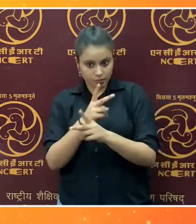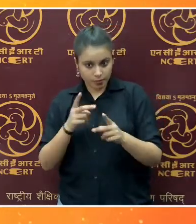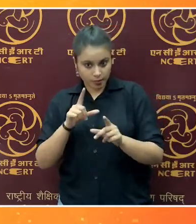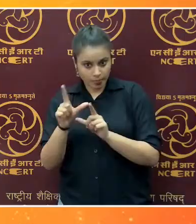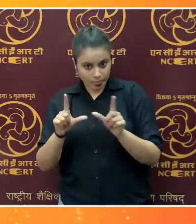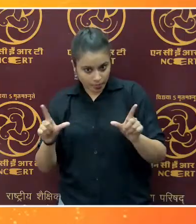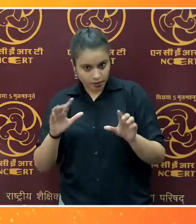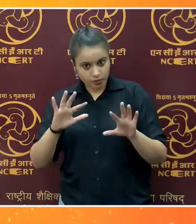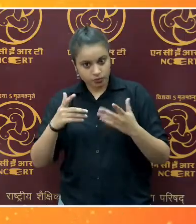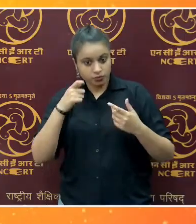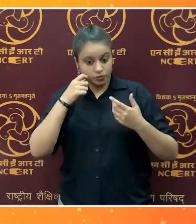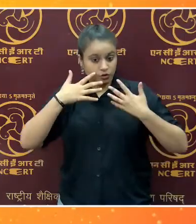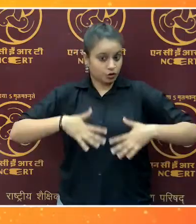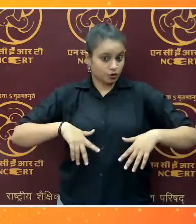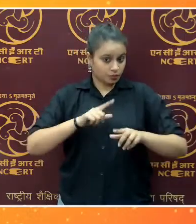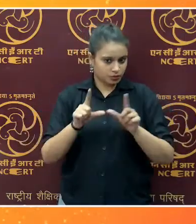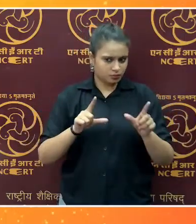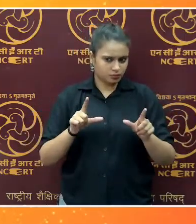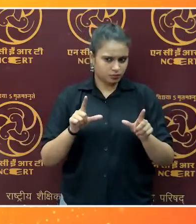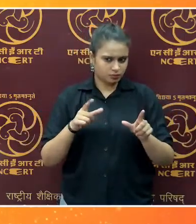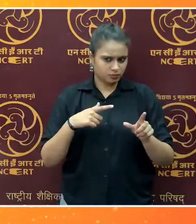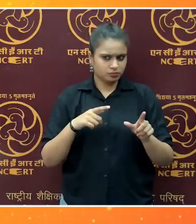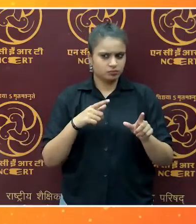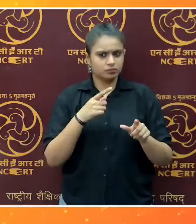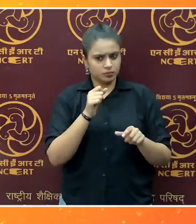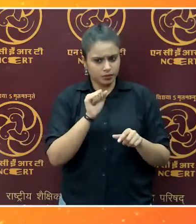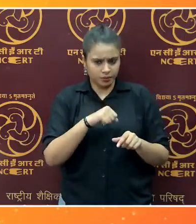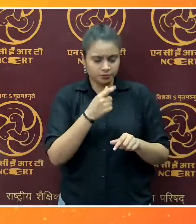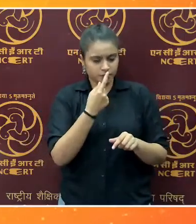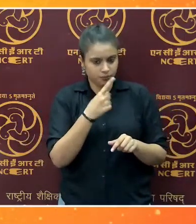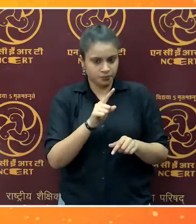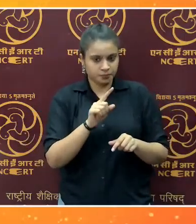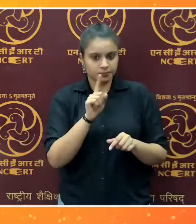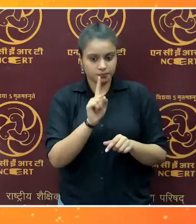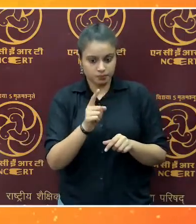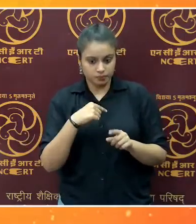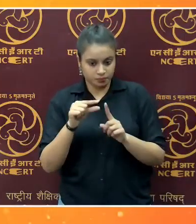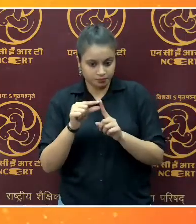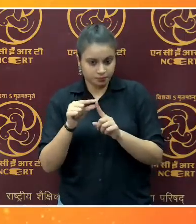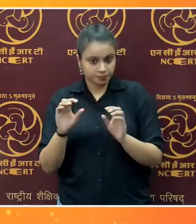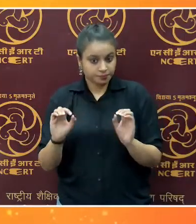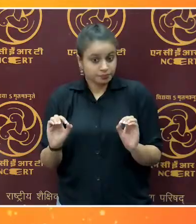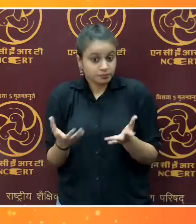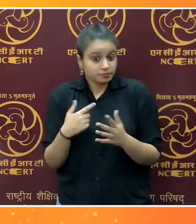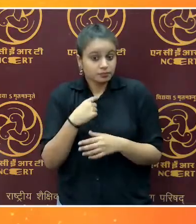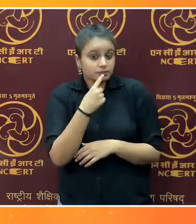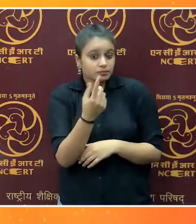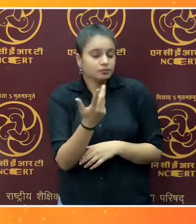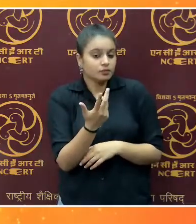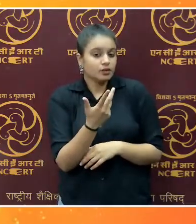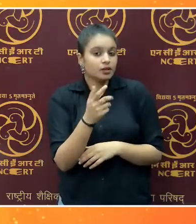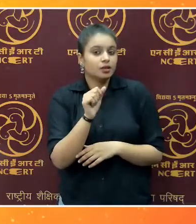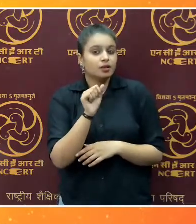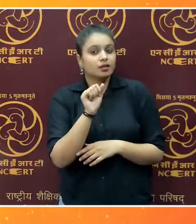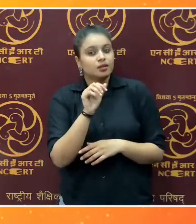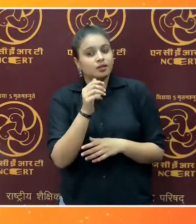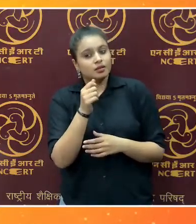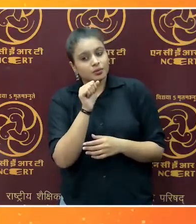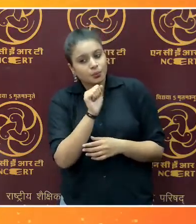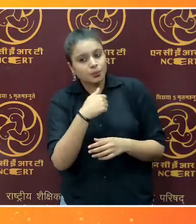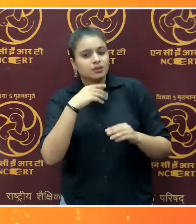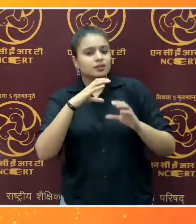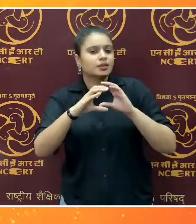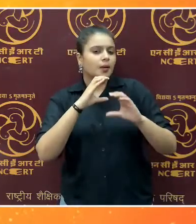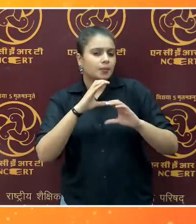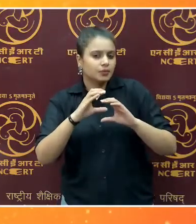No, Polynesia says, yes, you're right, but additionally Polynesia says that they